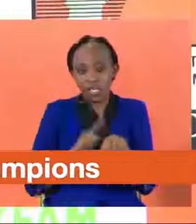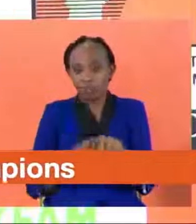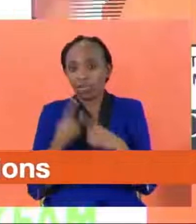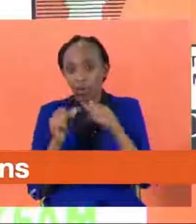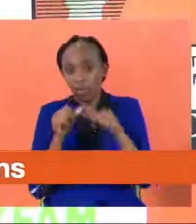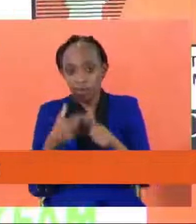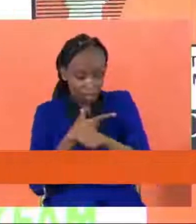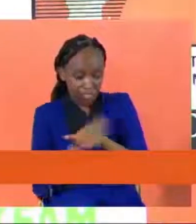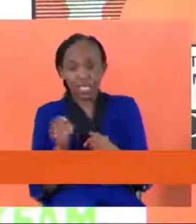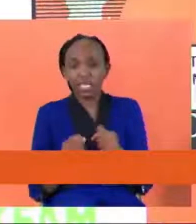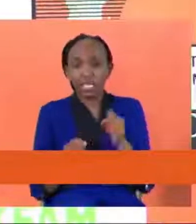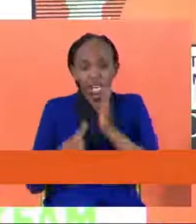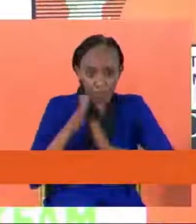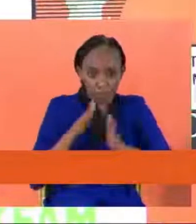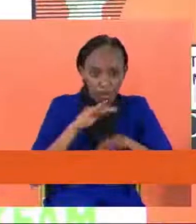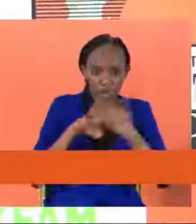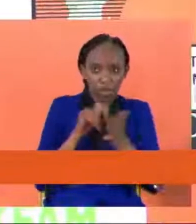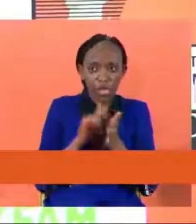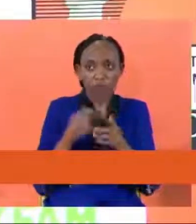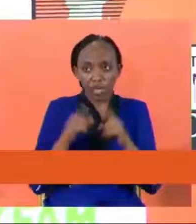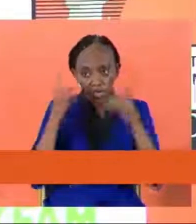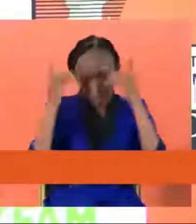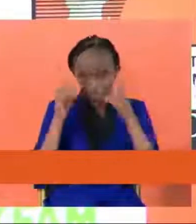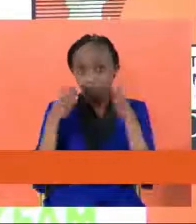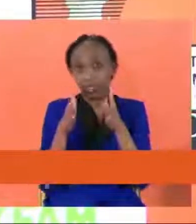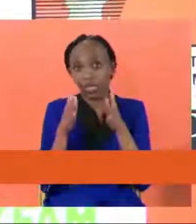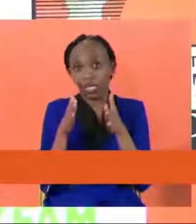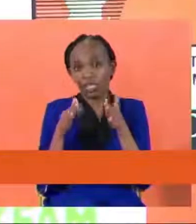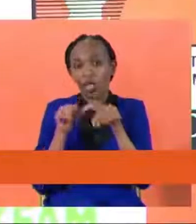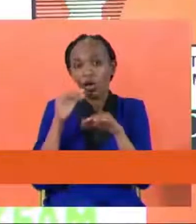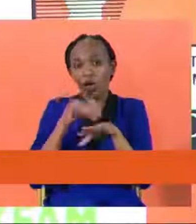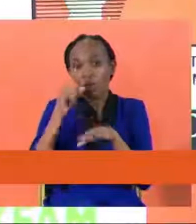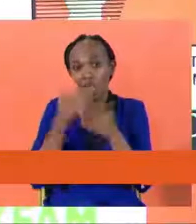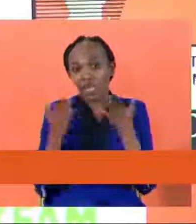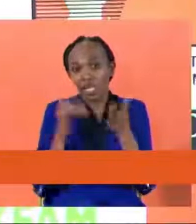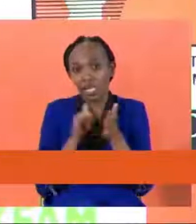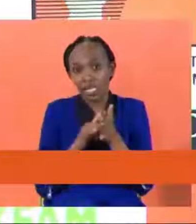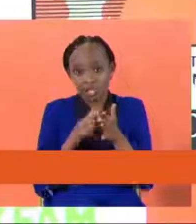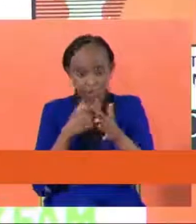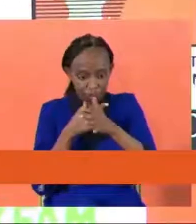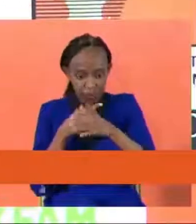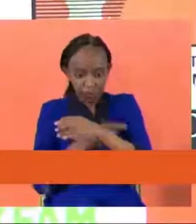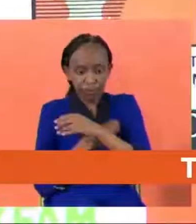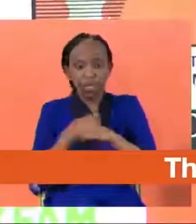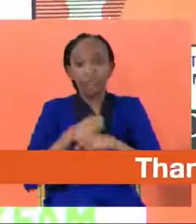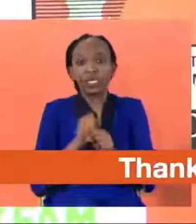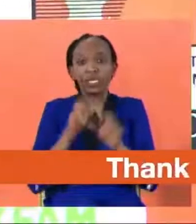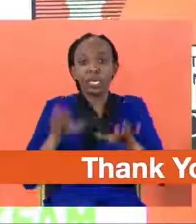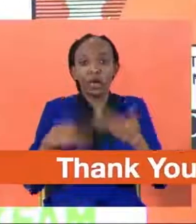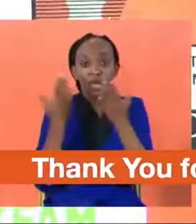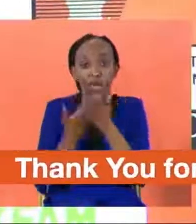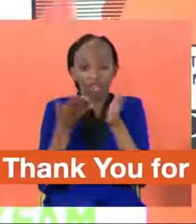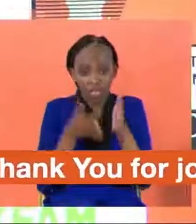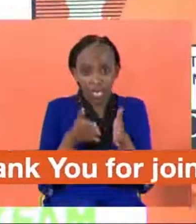and, and procurements and all that, but I decided to just focus on one thing, which is vaccine manufacturing. How did we get